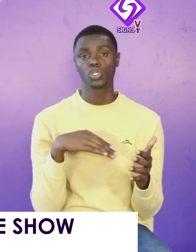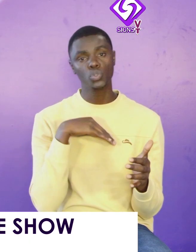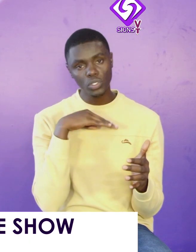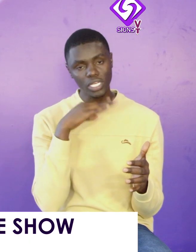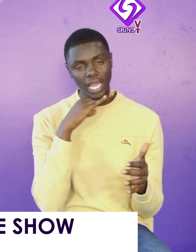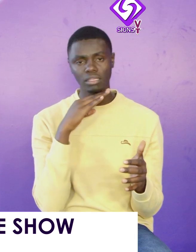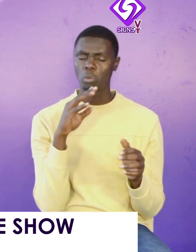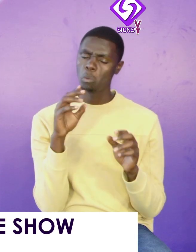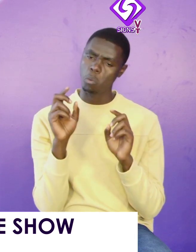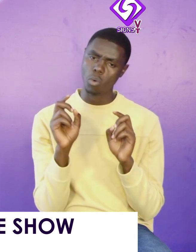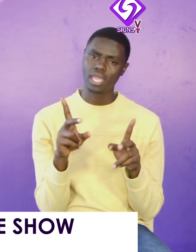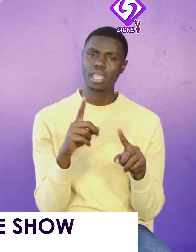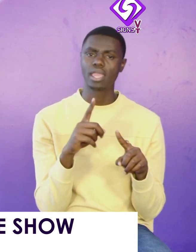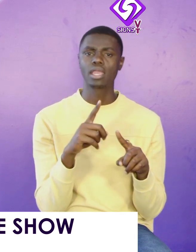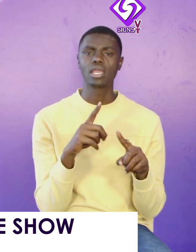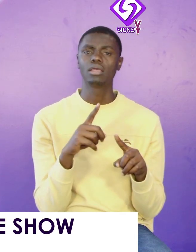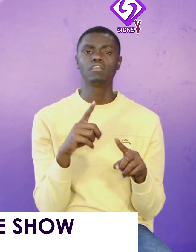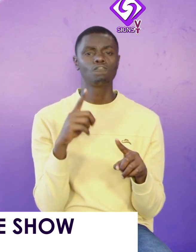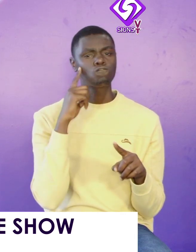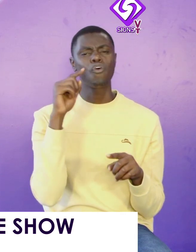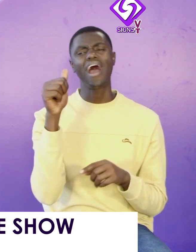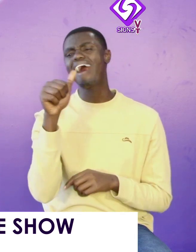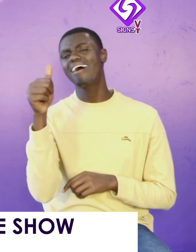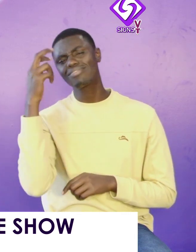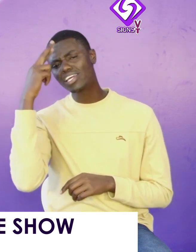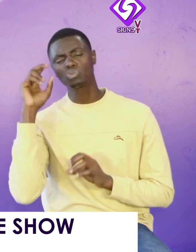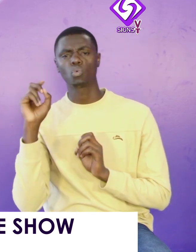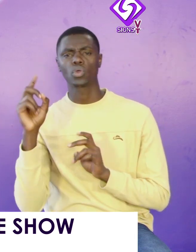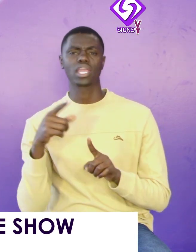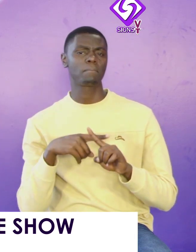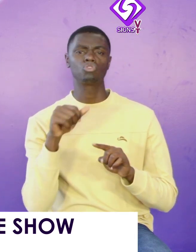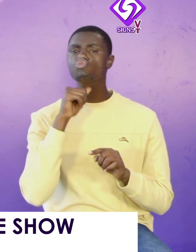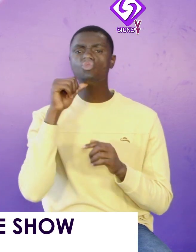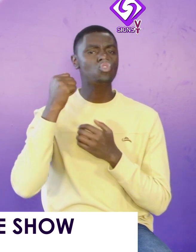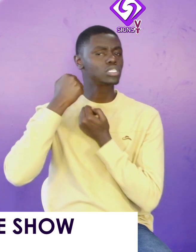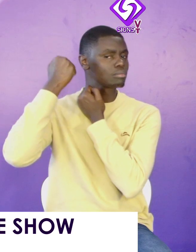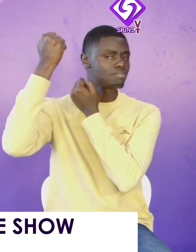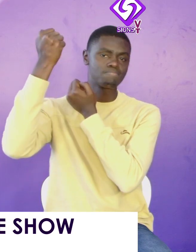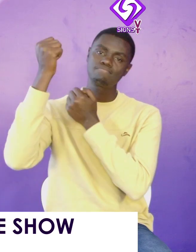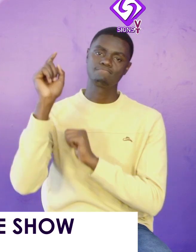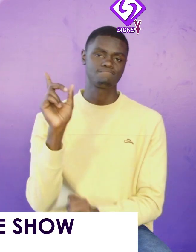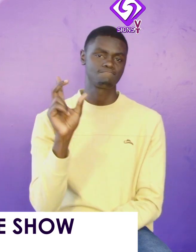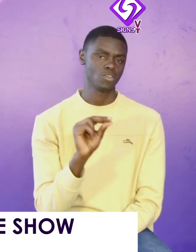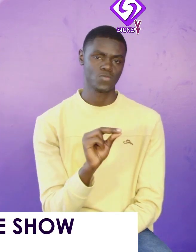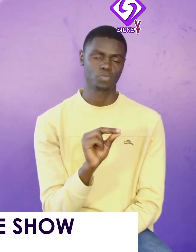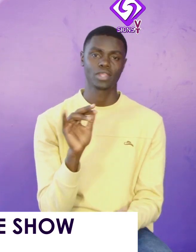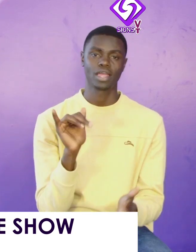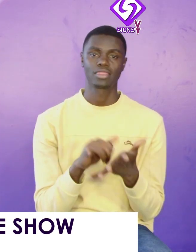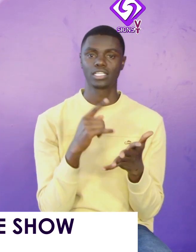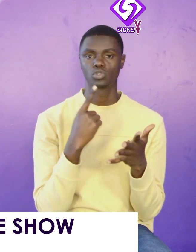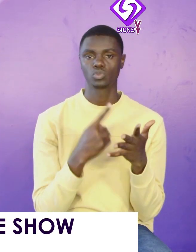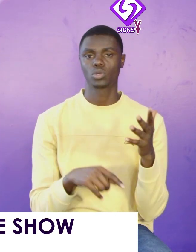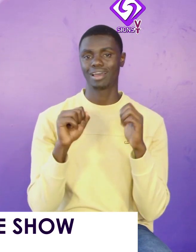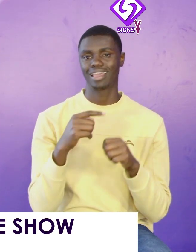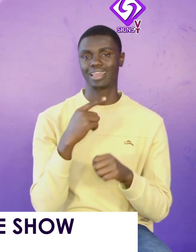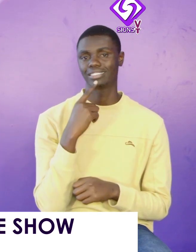be for any other reason, but not that you've committed suicide. No. That is what I can say. You